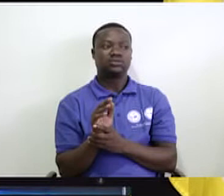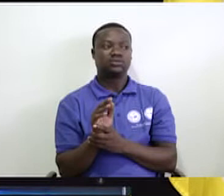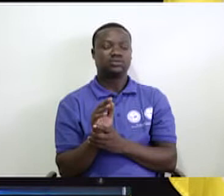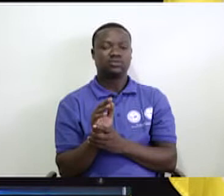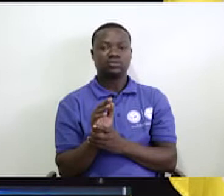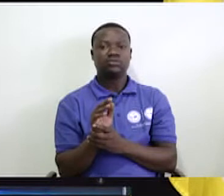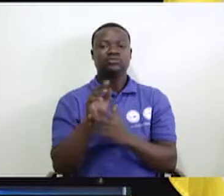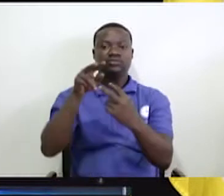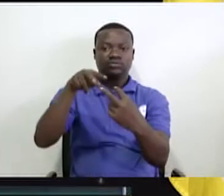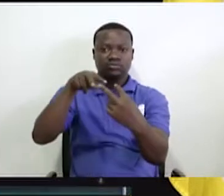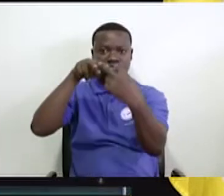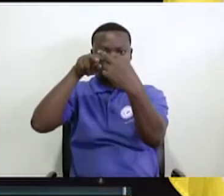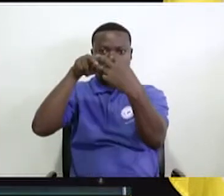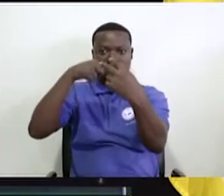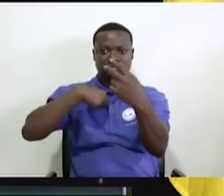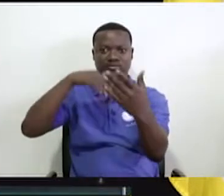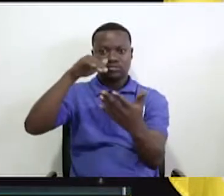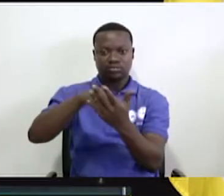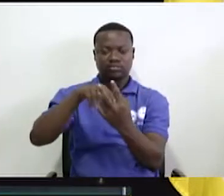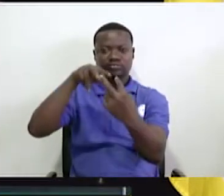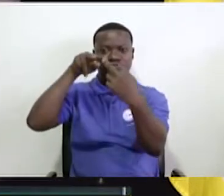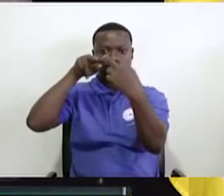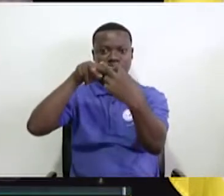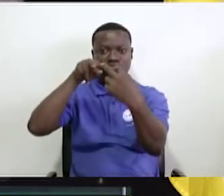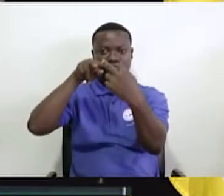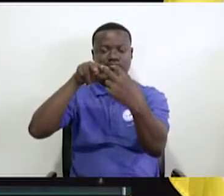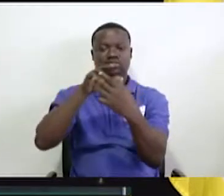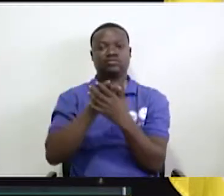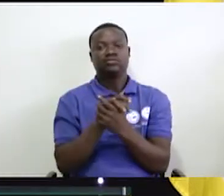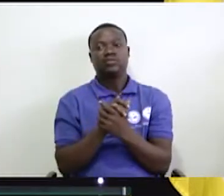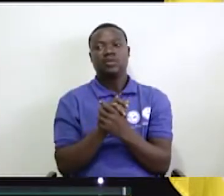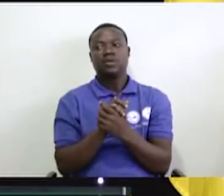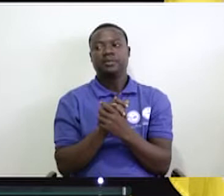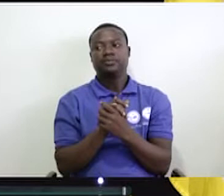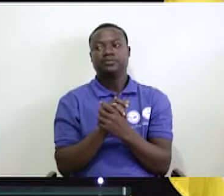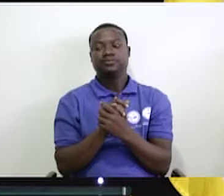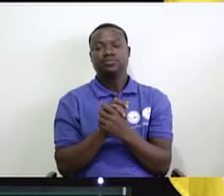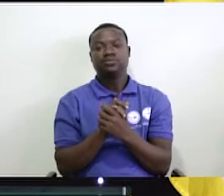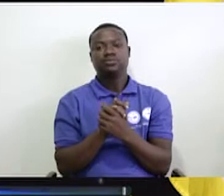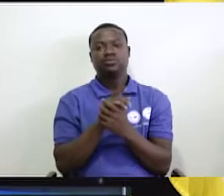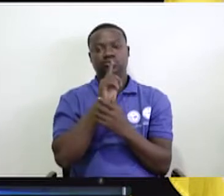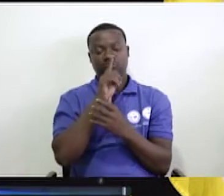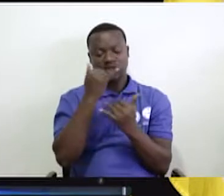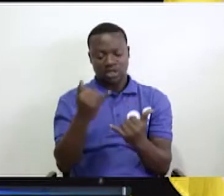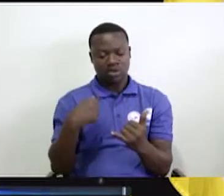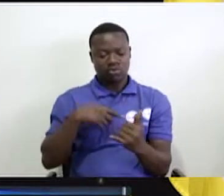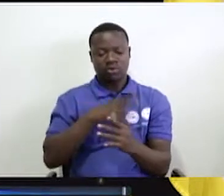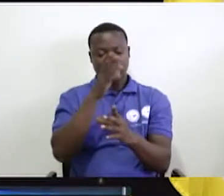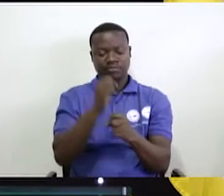I will be assigned. So we have received the eternal redemption,